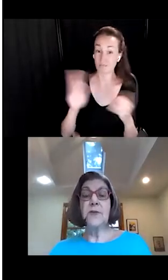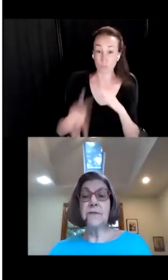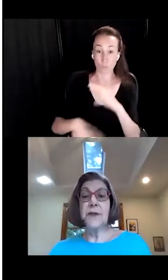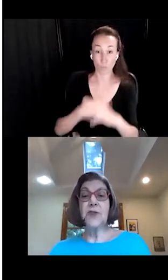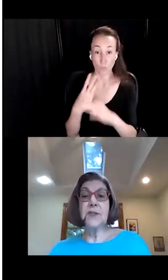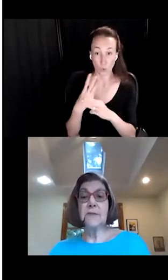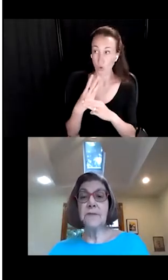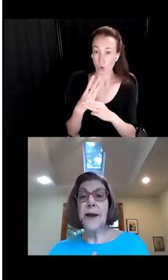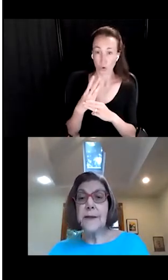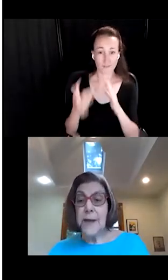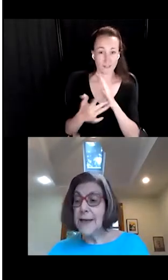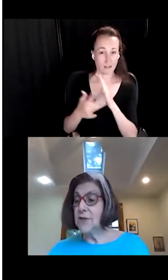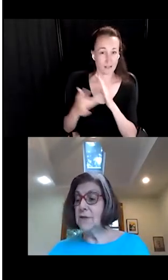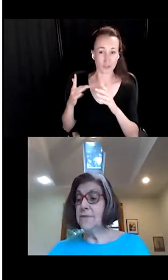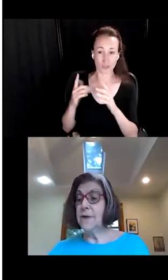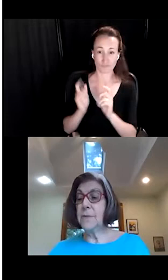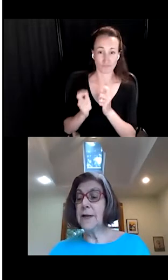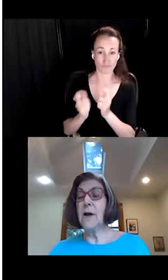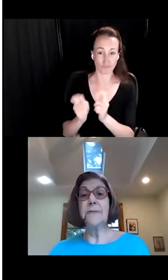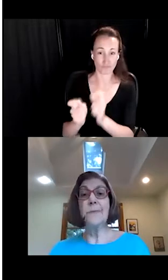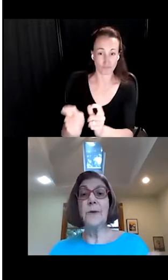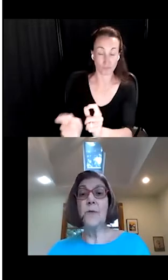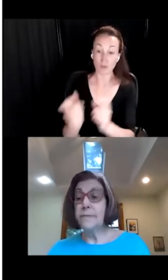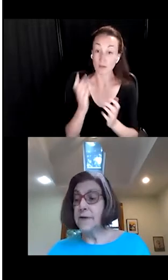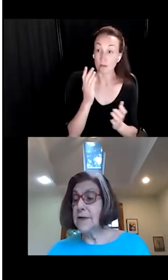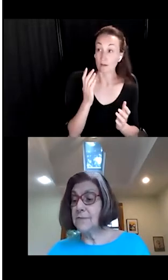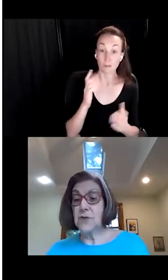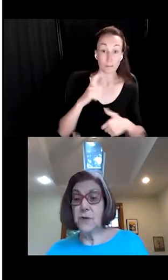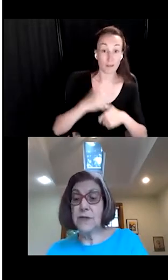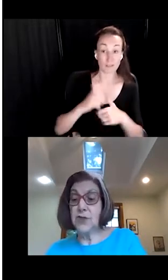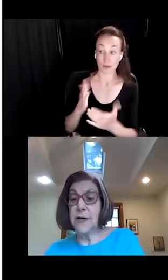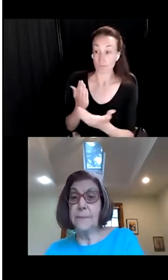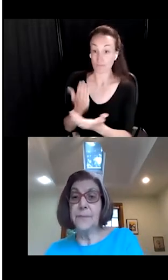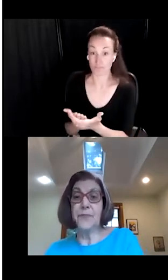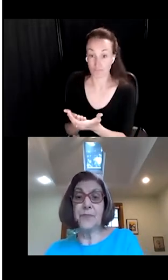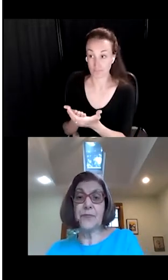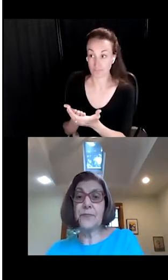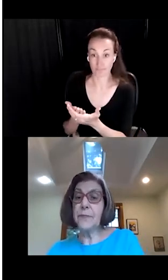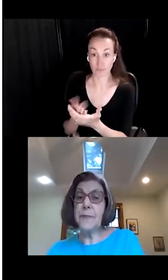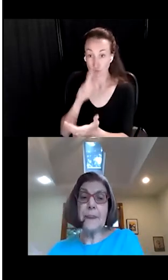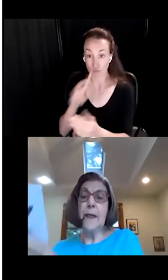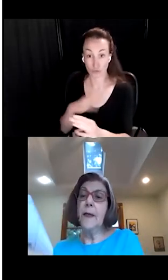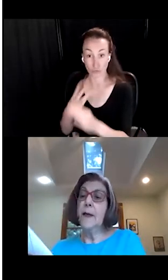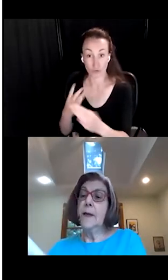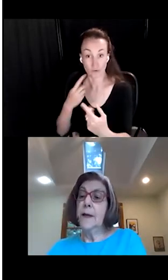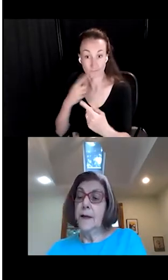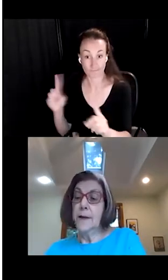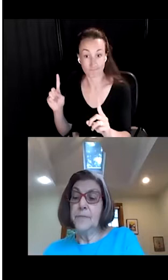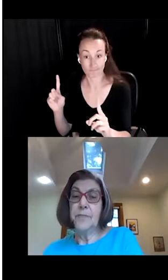of the interventions that finally make it to the field might not even be relevant after so much time.